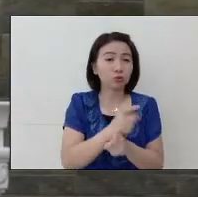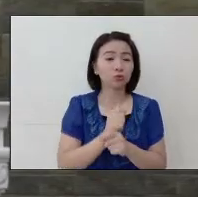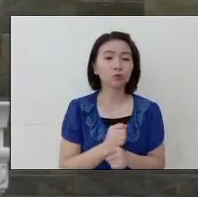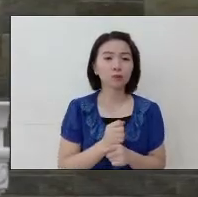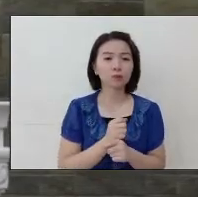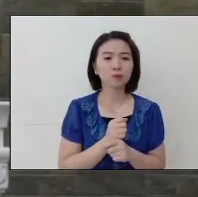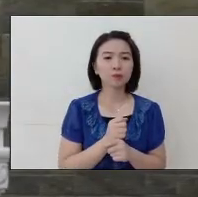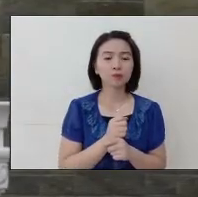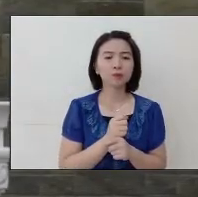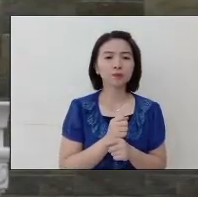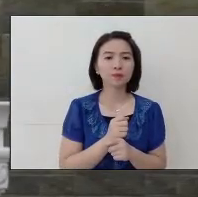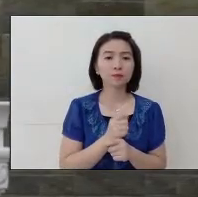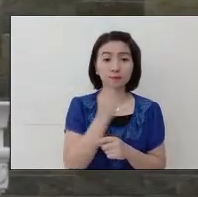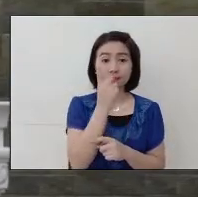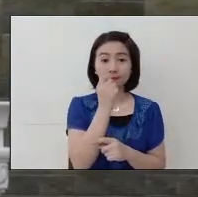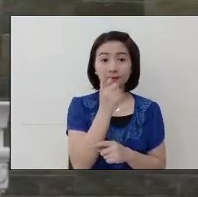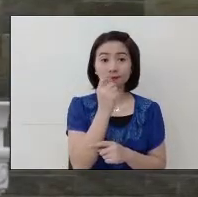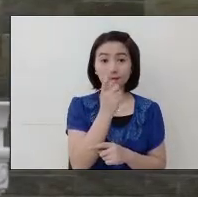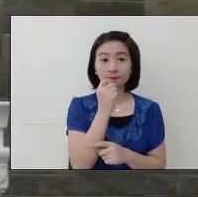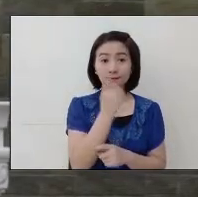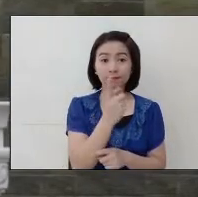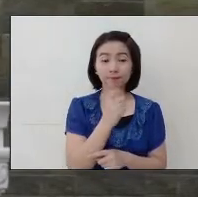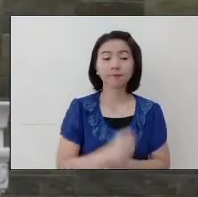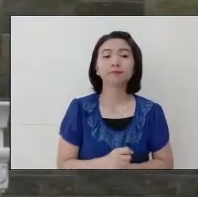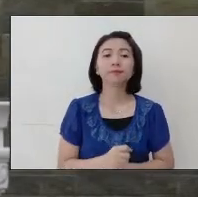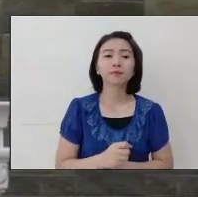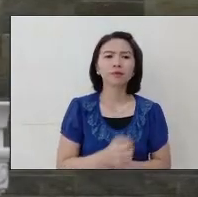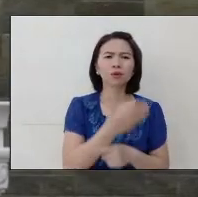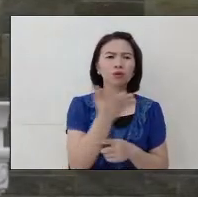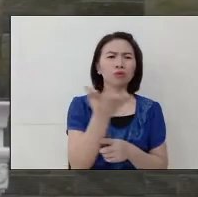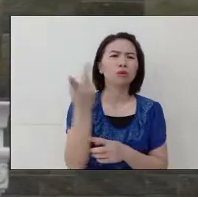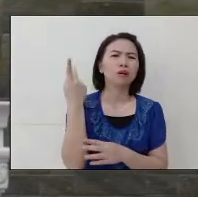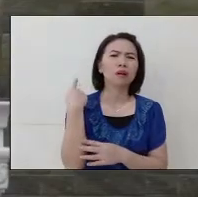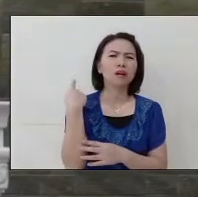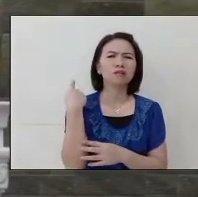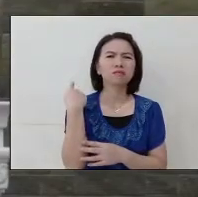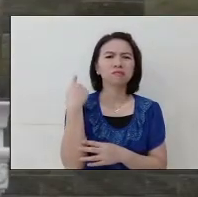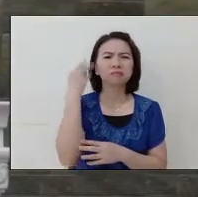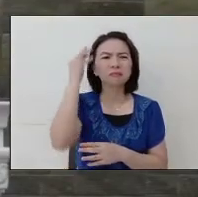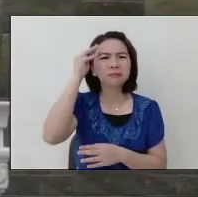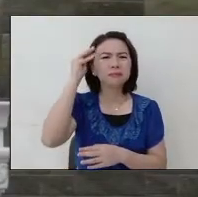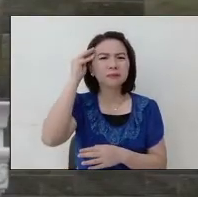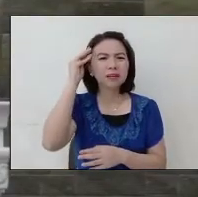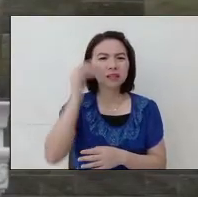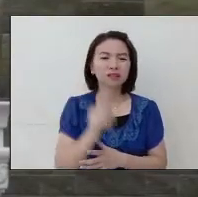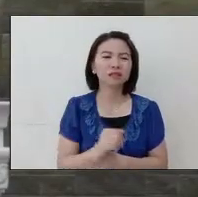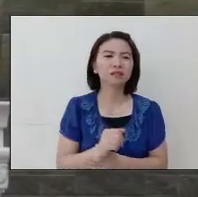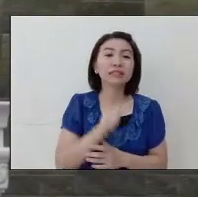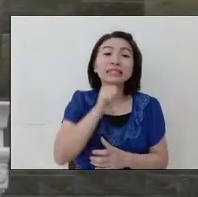Do you understand that? You've got a mind that is unjust.